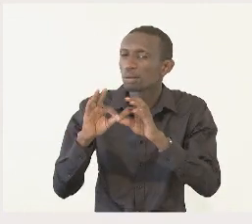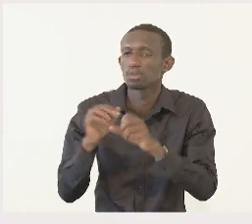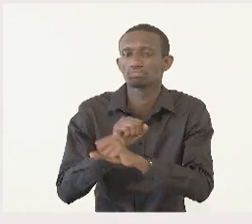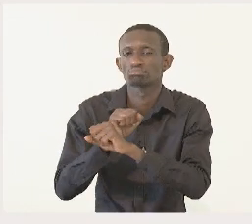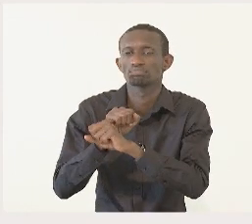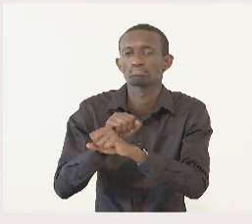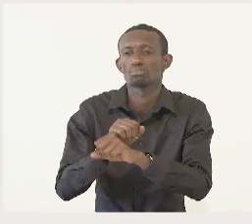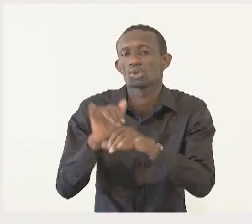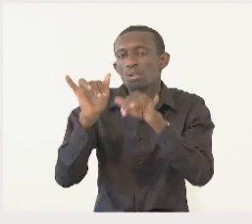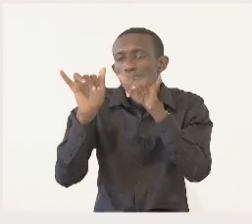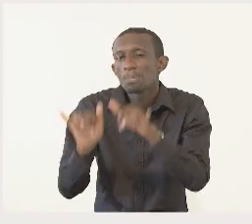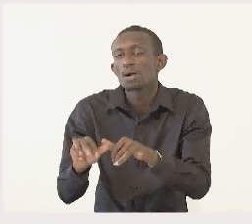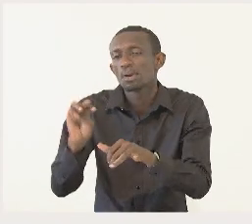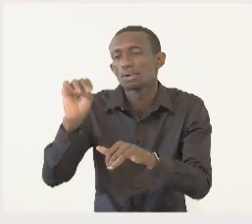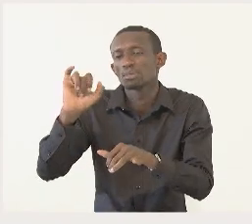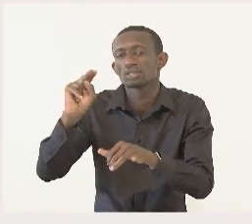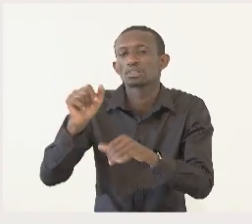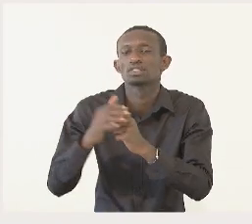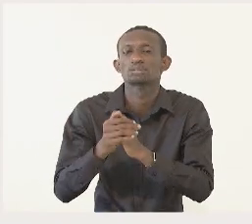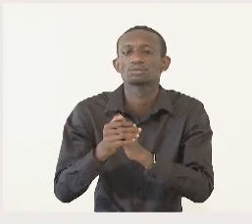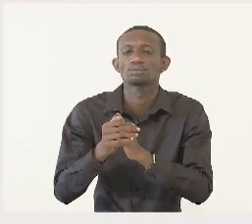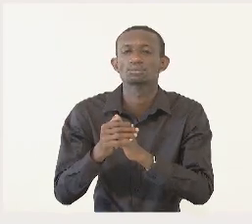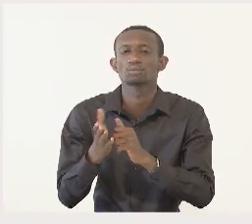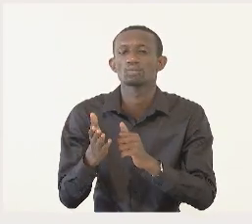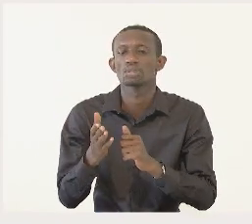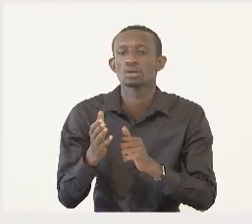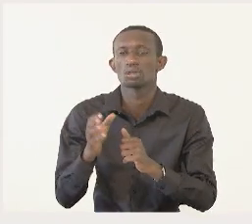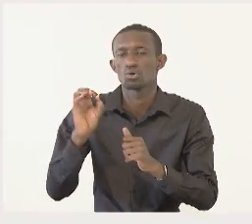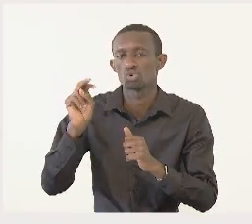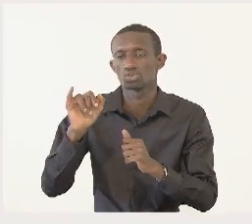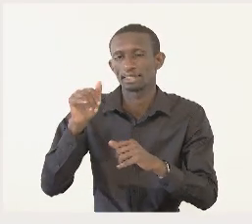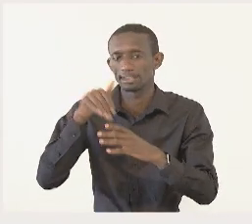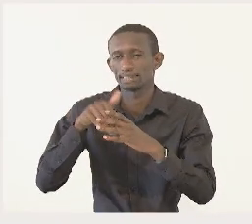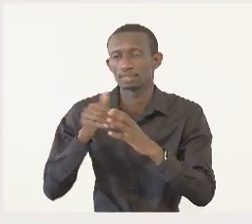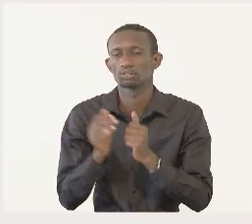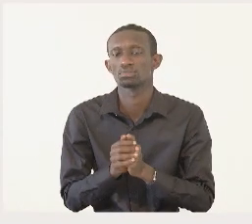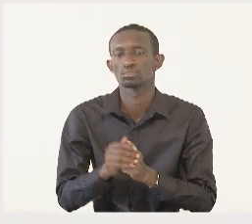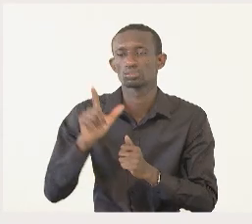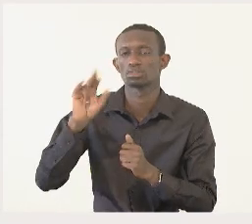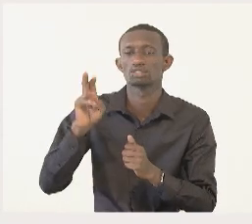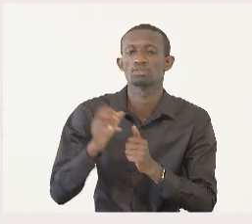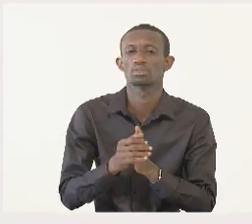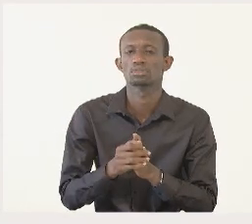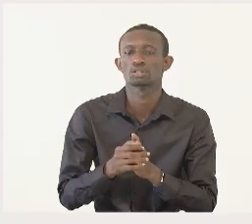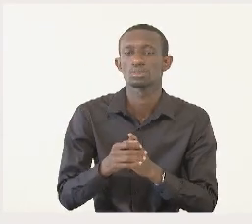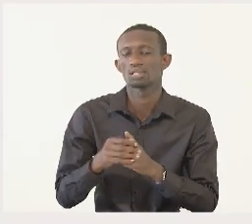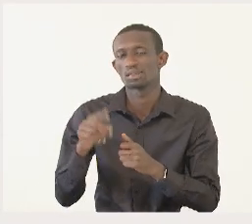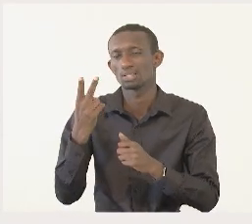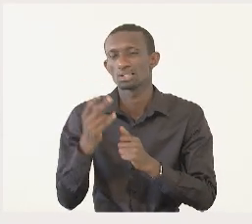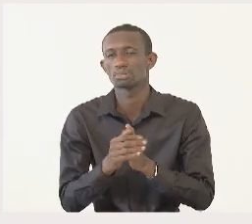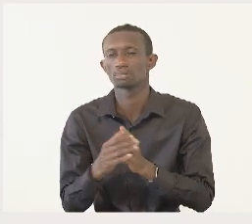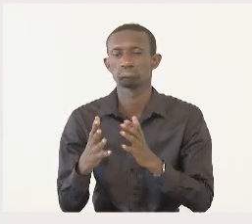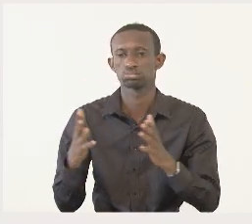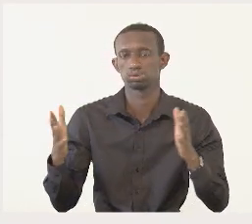The river is the second largest organ in the body, in the environment that's supposed to be in homeostasis, and